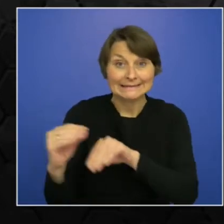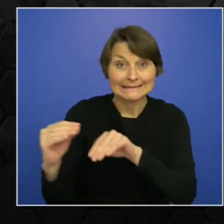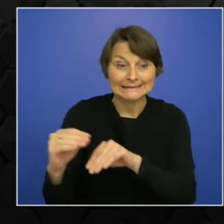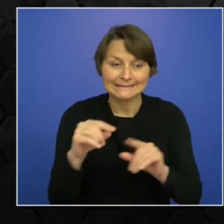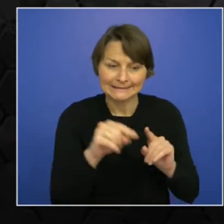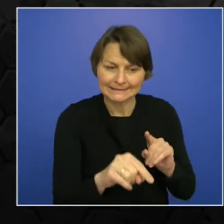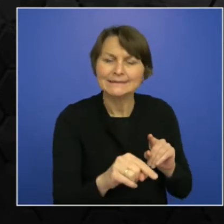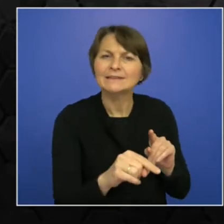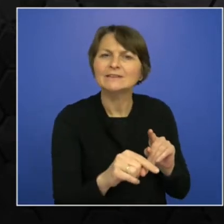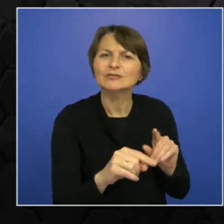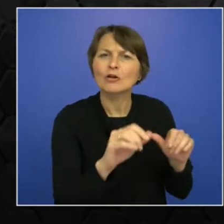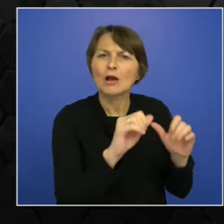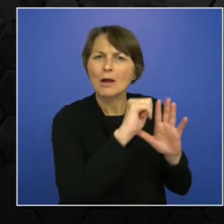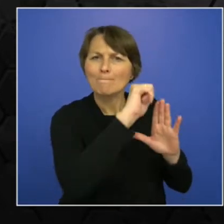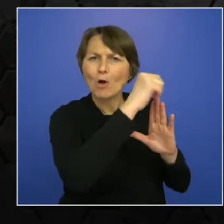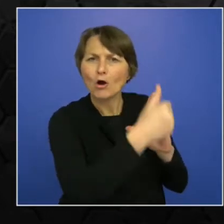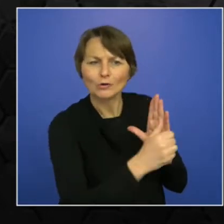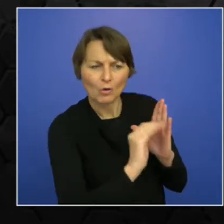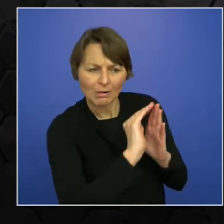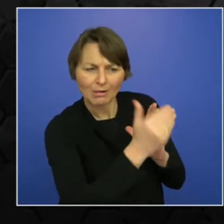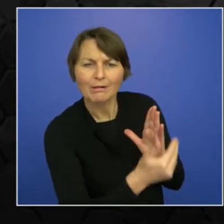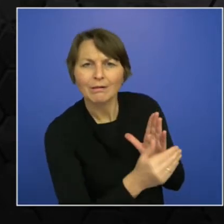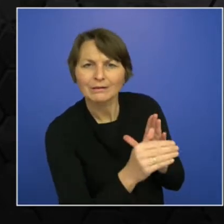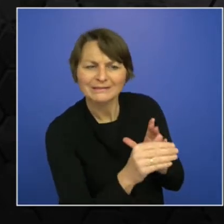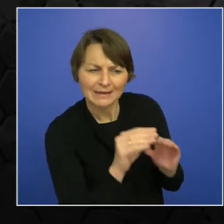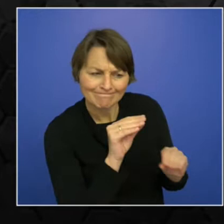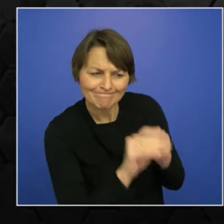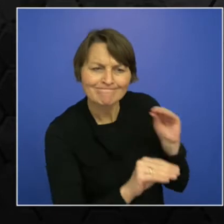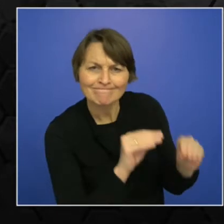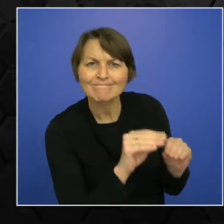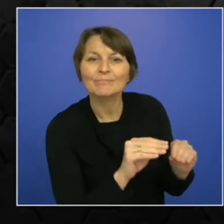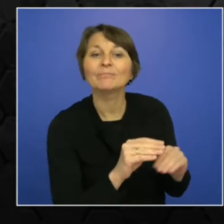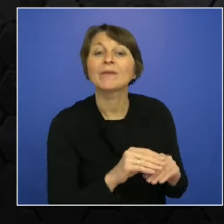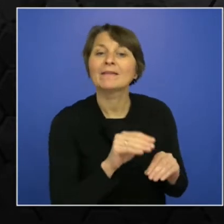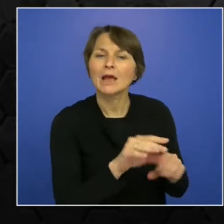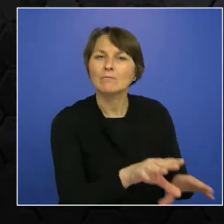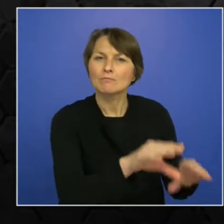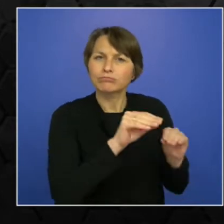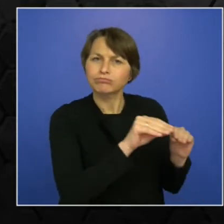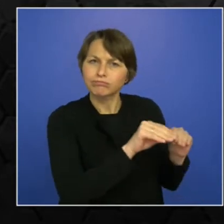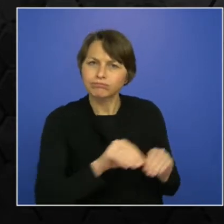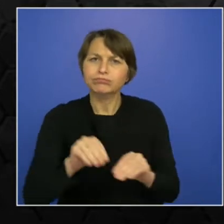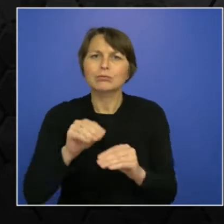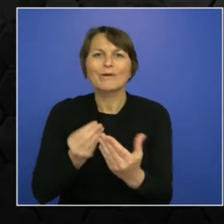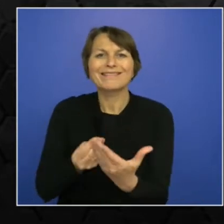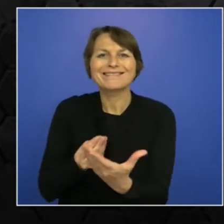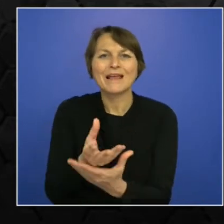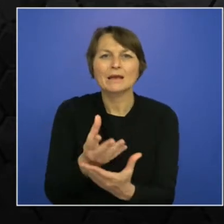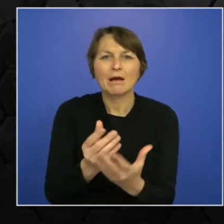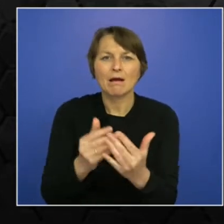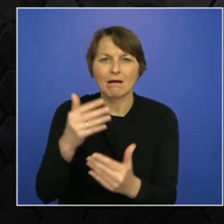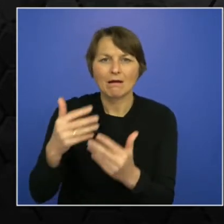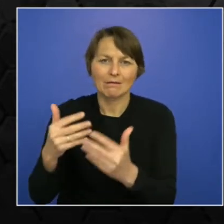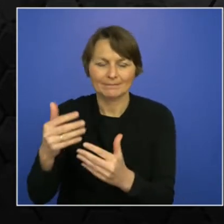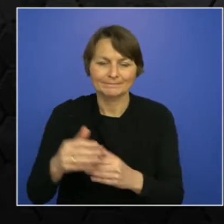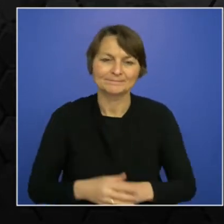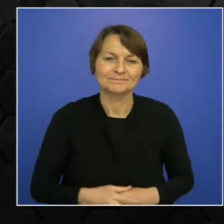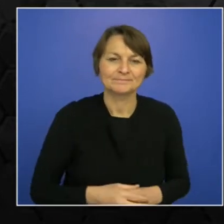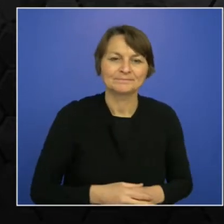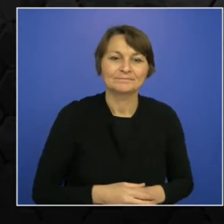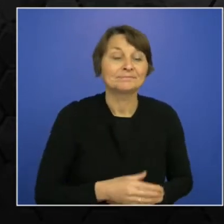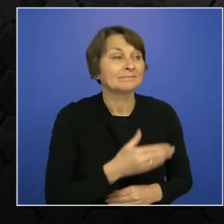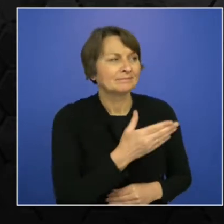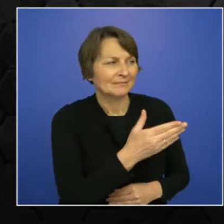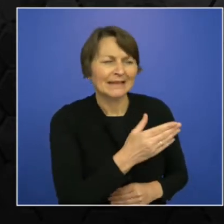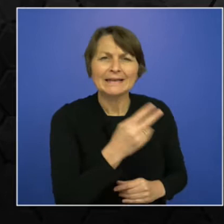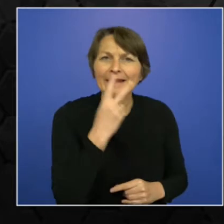draw conclusions from data. The second is anomaly detection, the capability to automatically detect